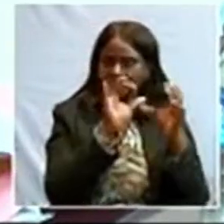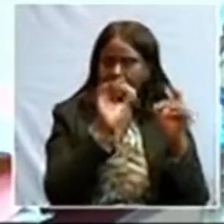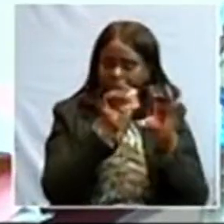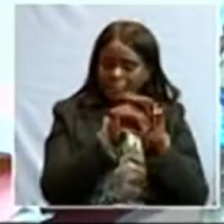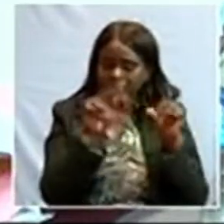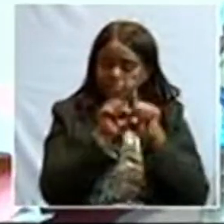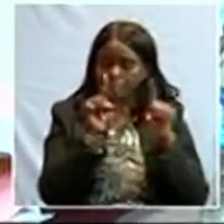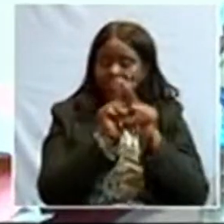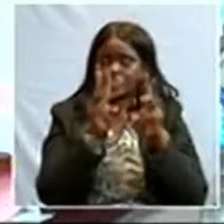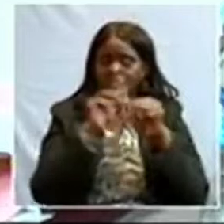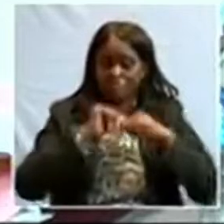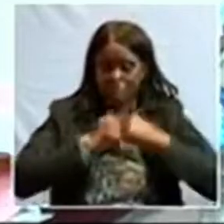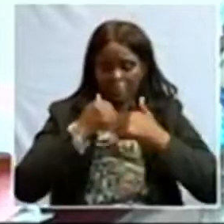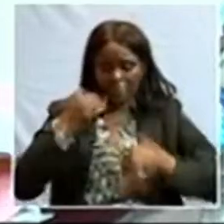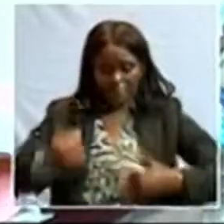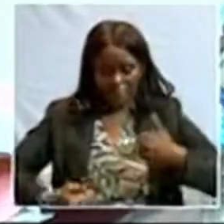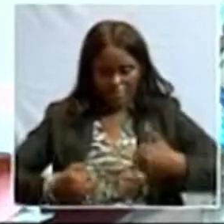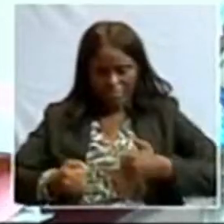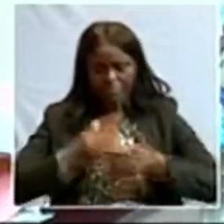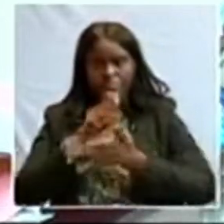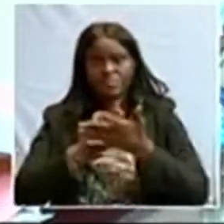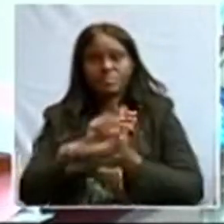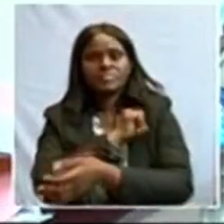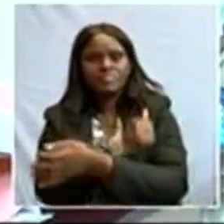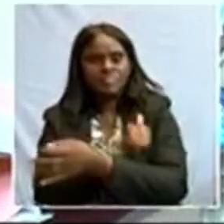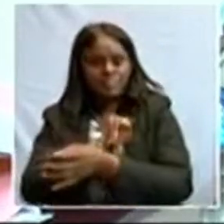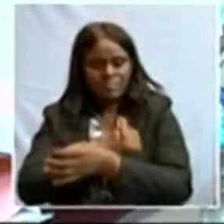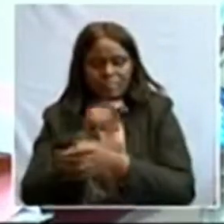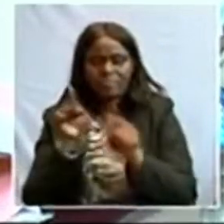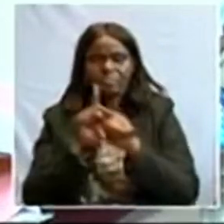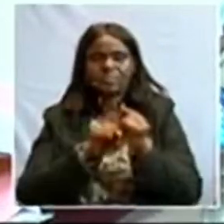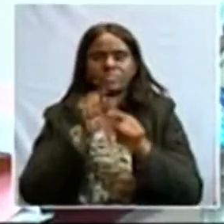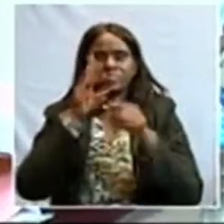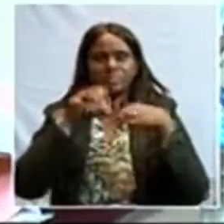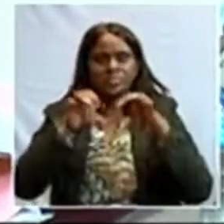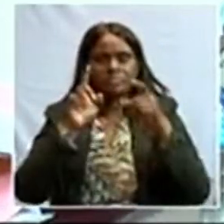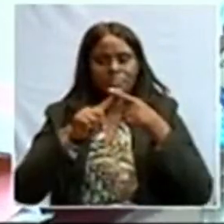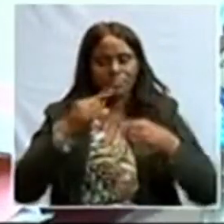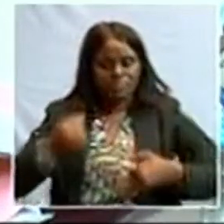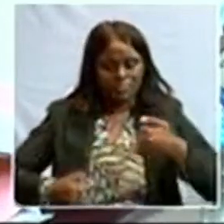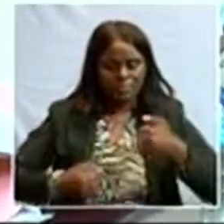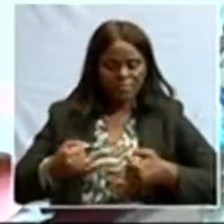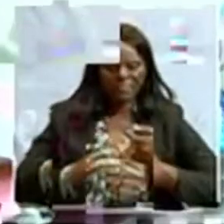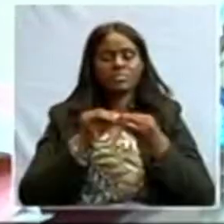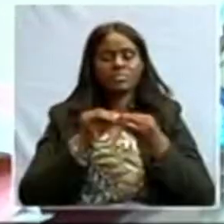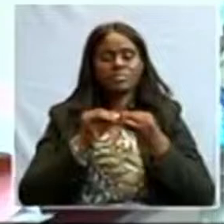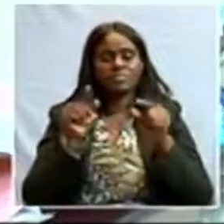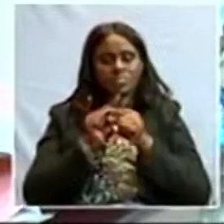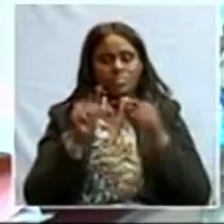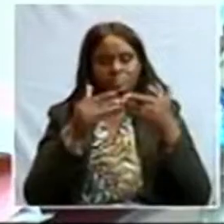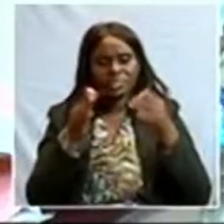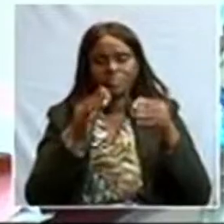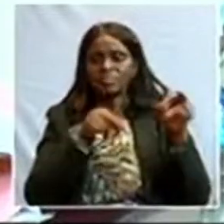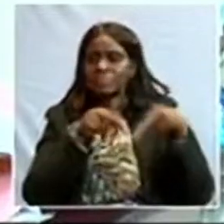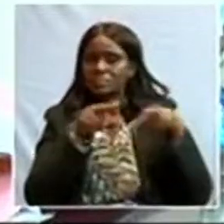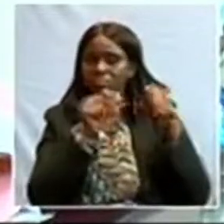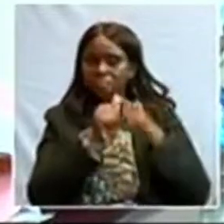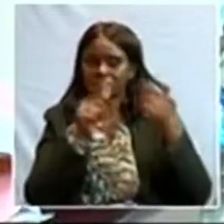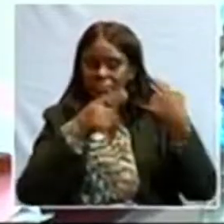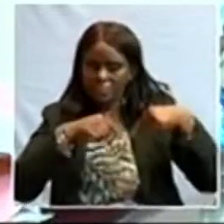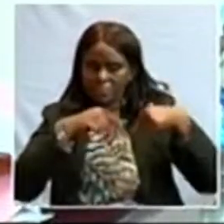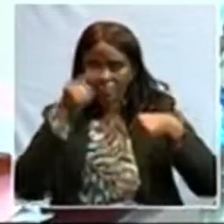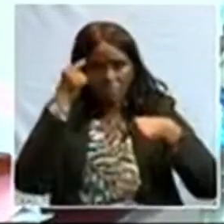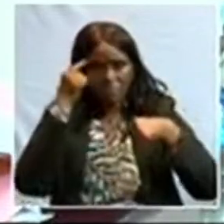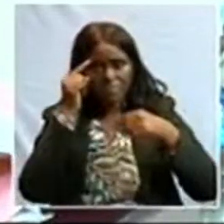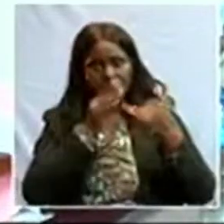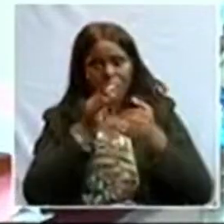sense that we are enjoying some authority and we continue to enjoy an open relationship with the Local Government Service Commission,